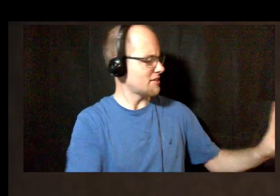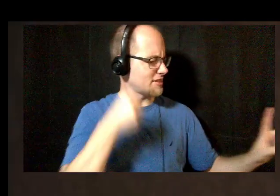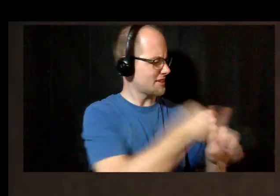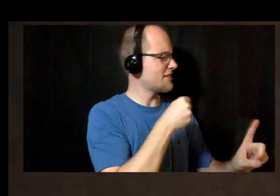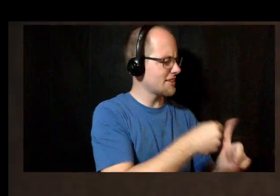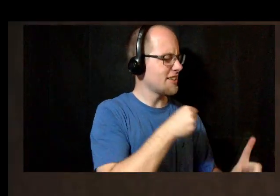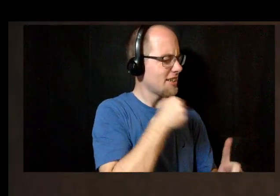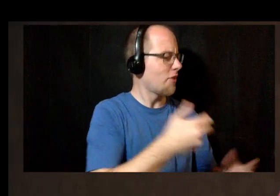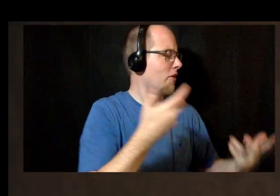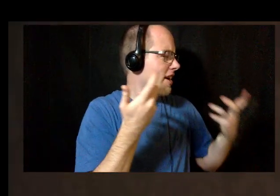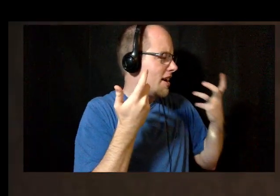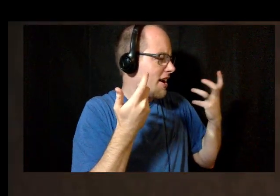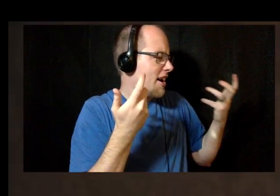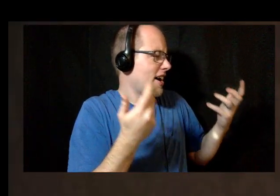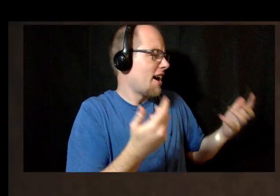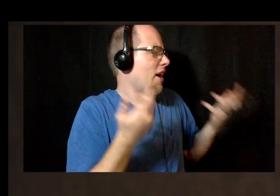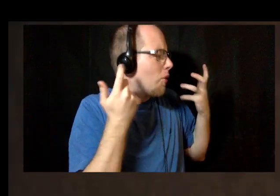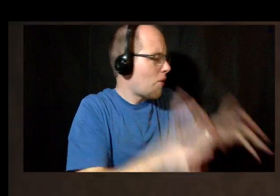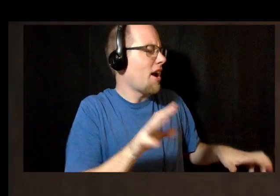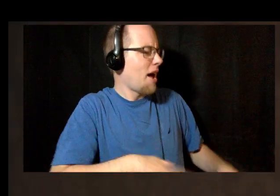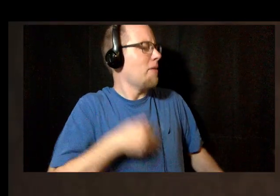me missus. You're right, mate.